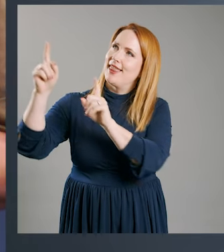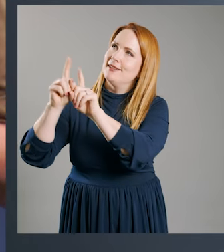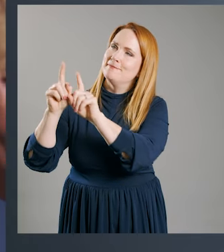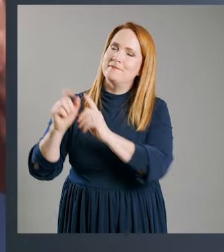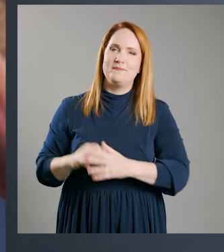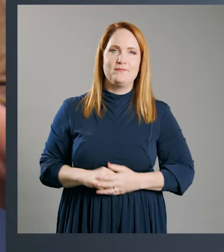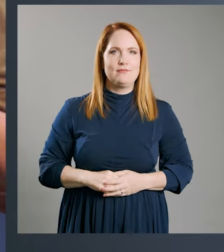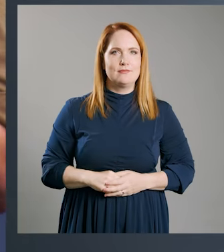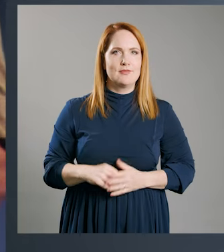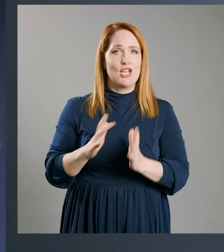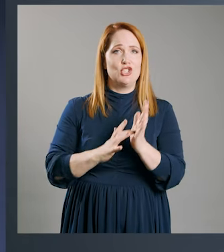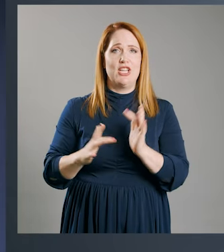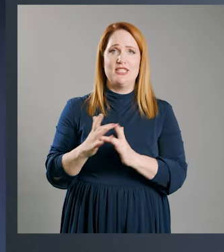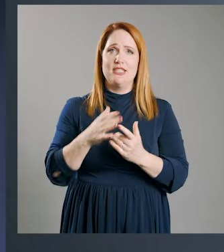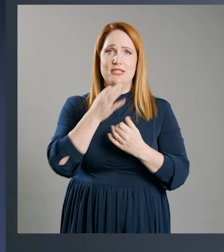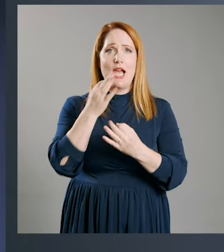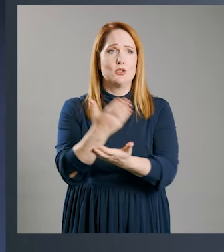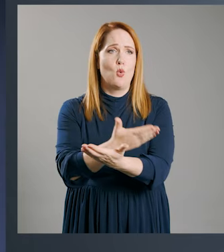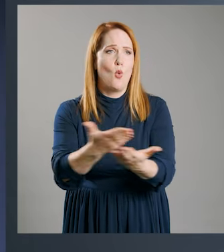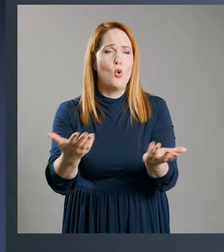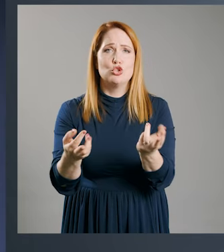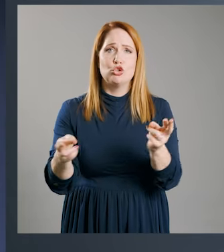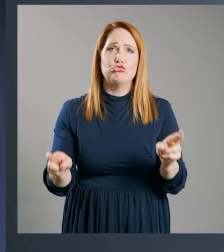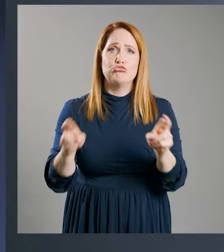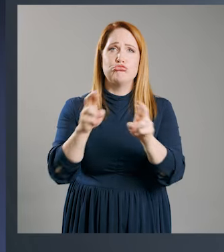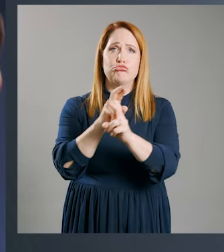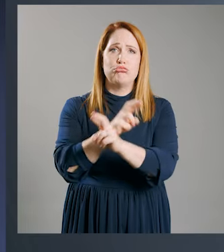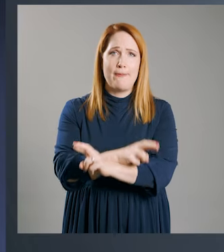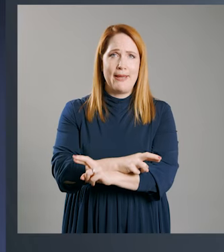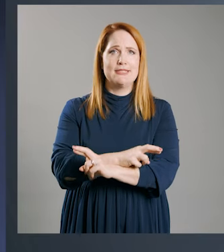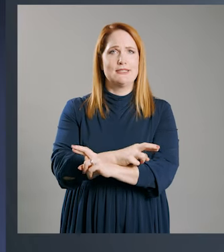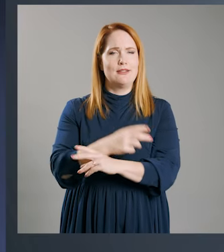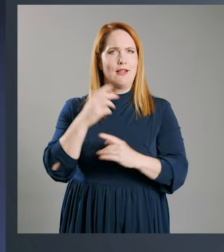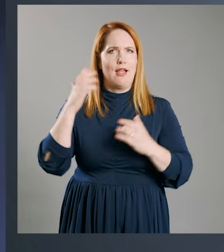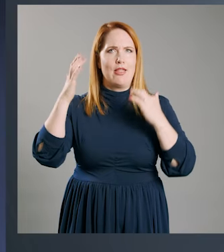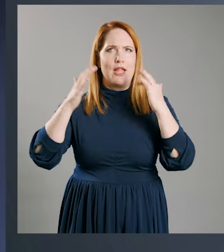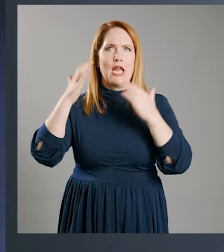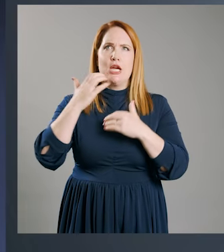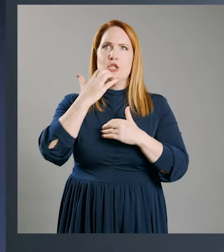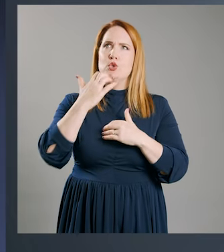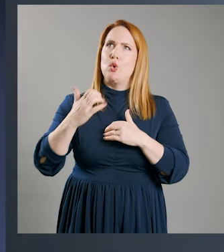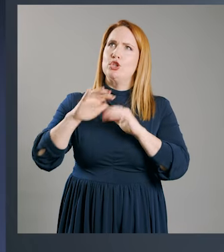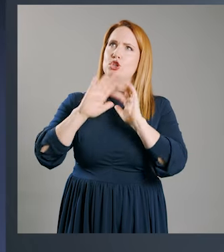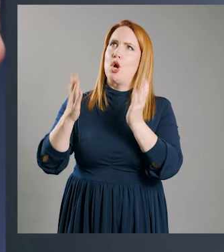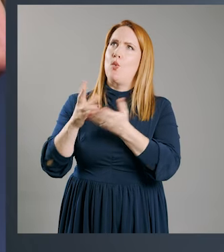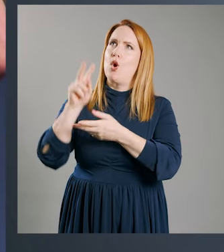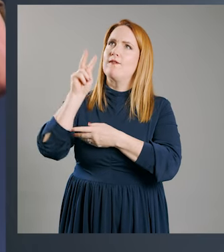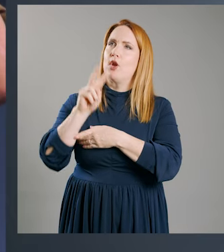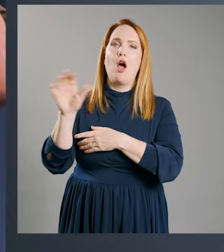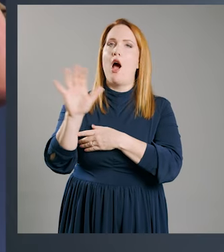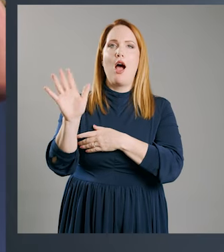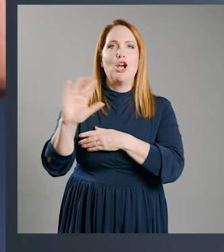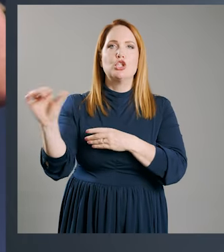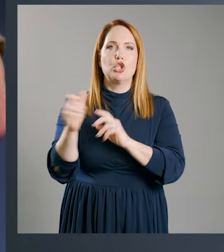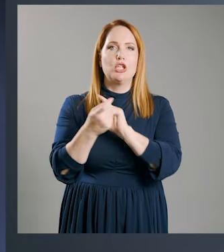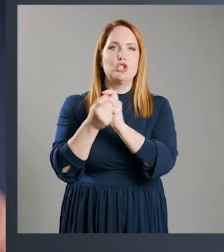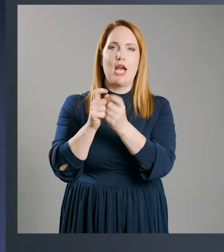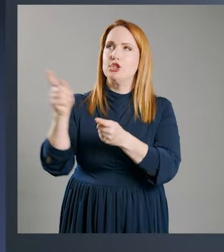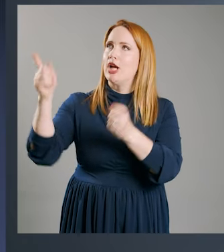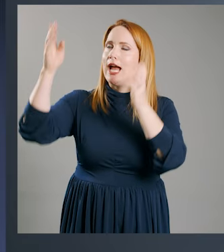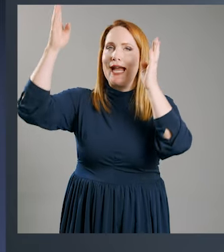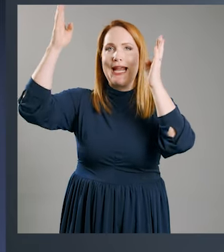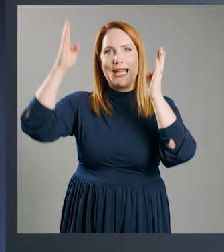how Jesus invited people to repent, to literally change their thinking from a Jewish worldview to a